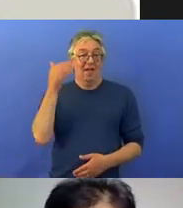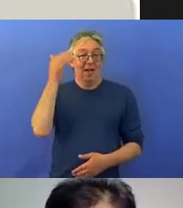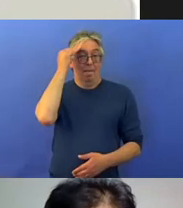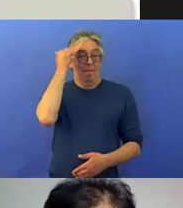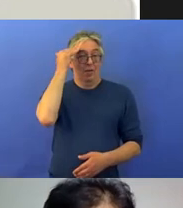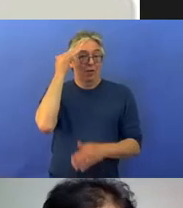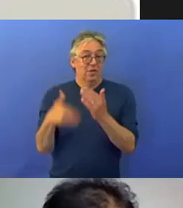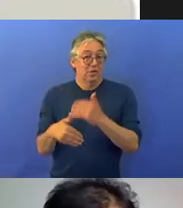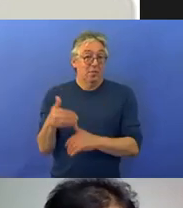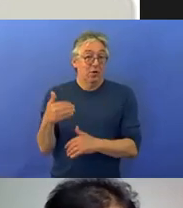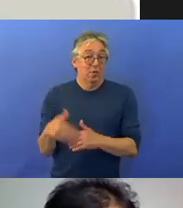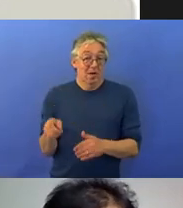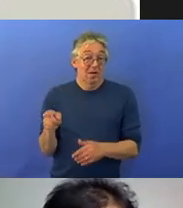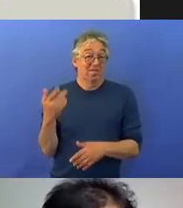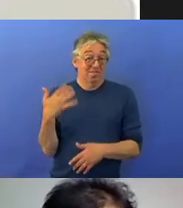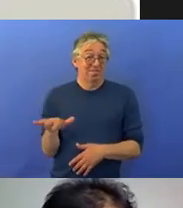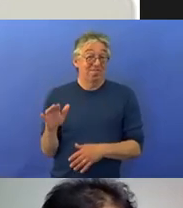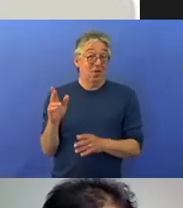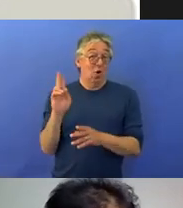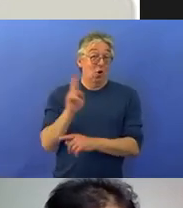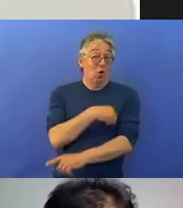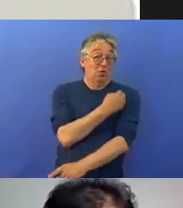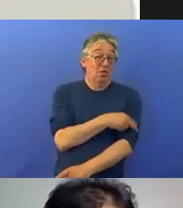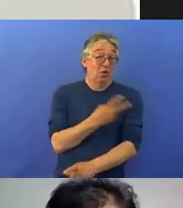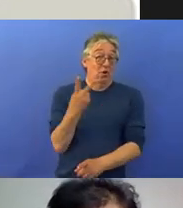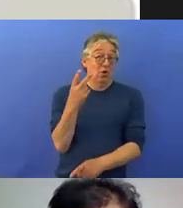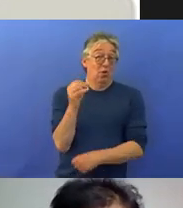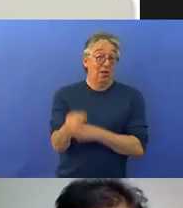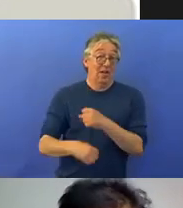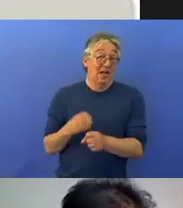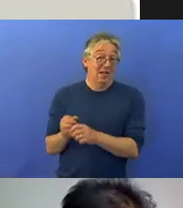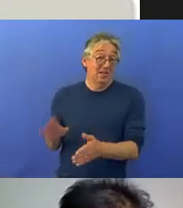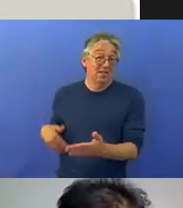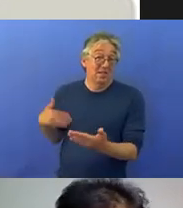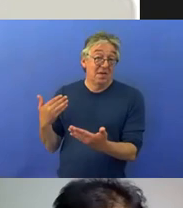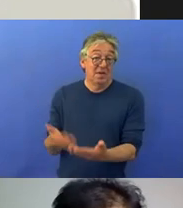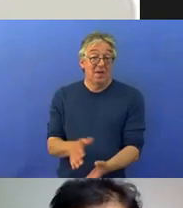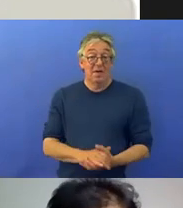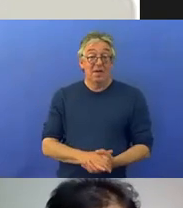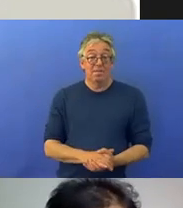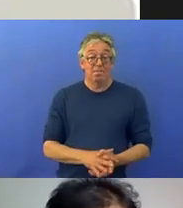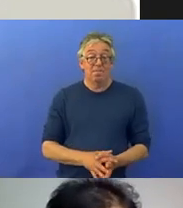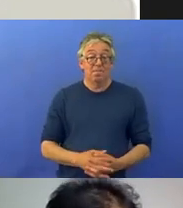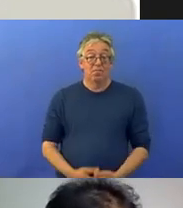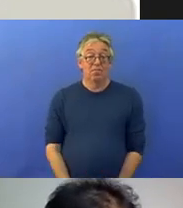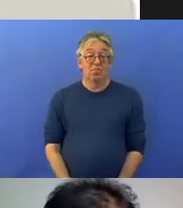hospital for 20 years. There were clusters at many